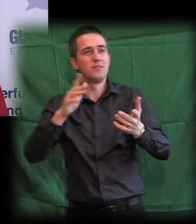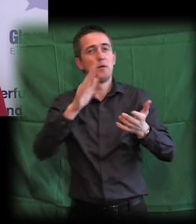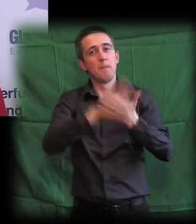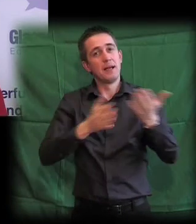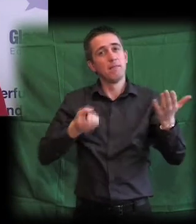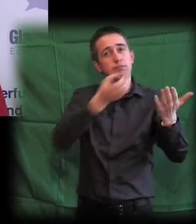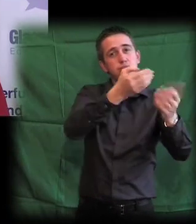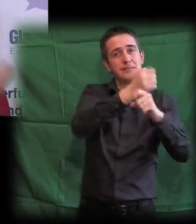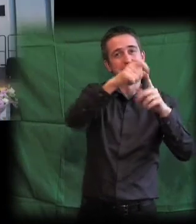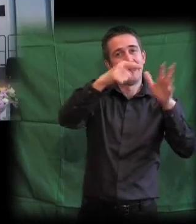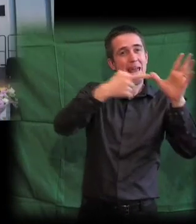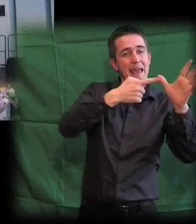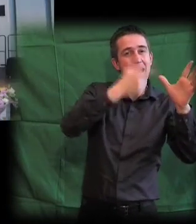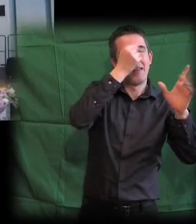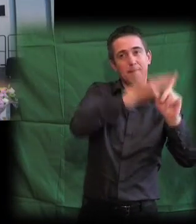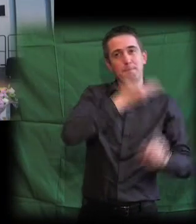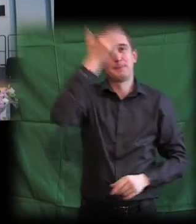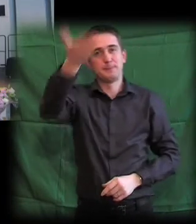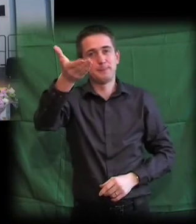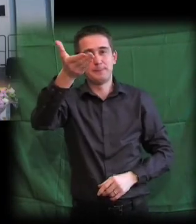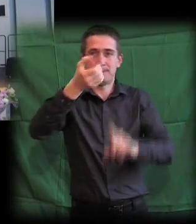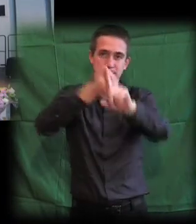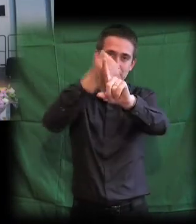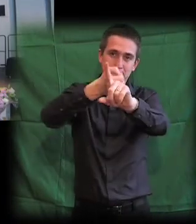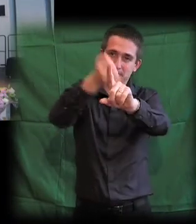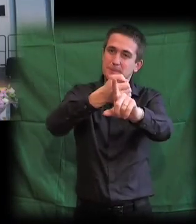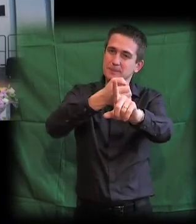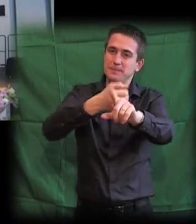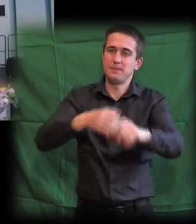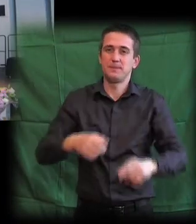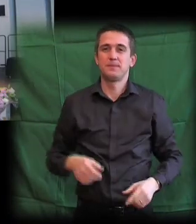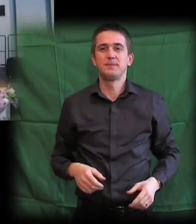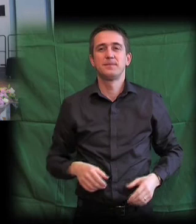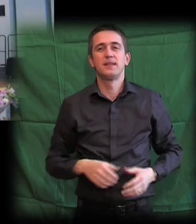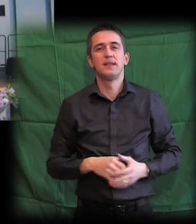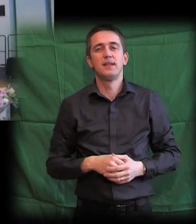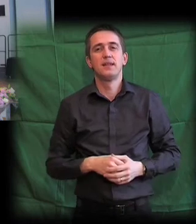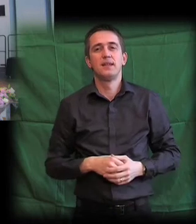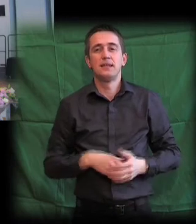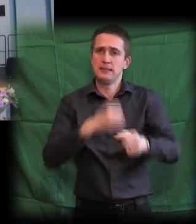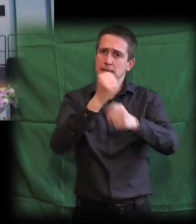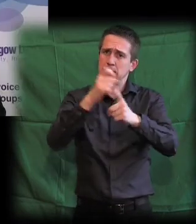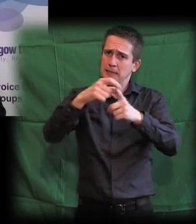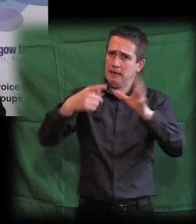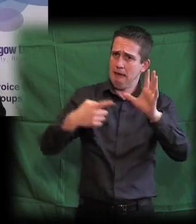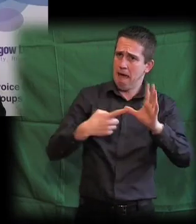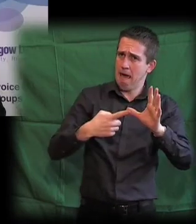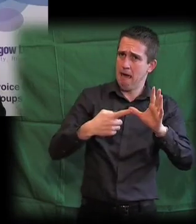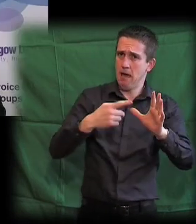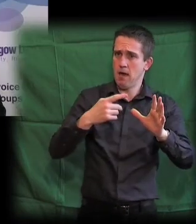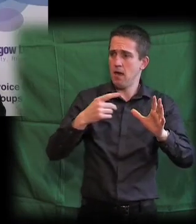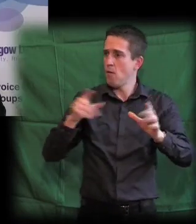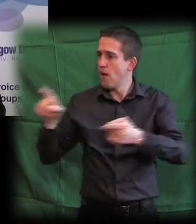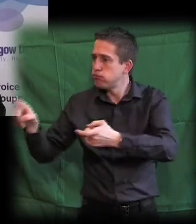my opinions to yourself, then you can do it for me. They will fight your corner for you,